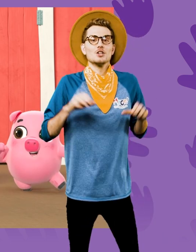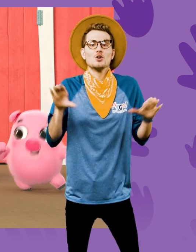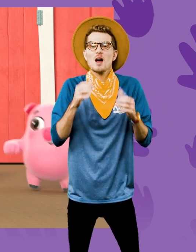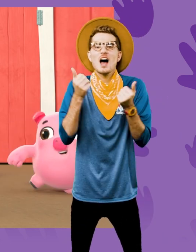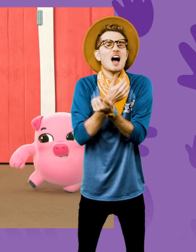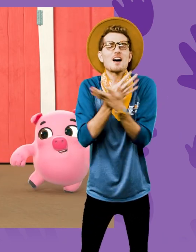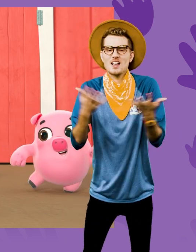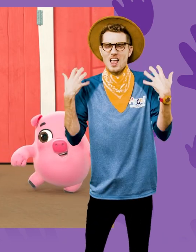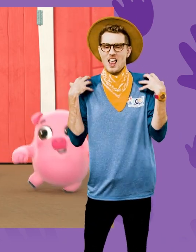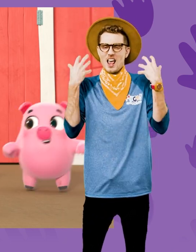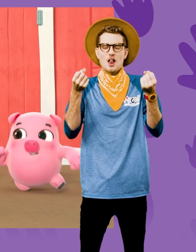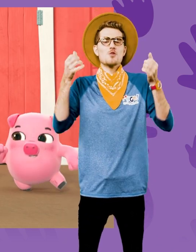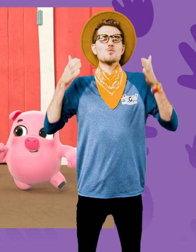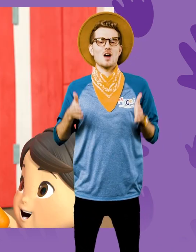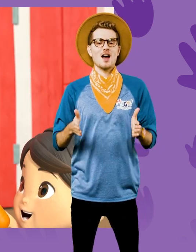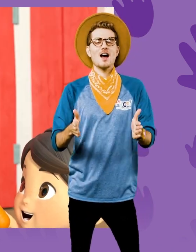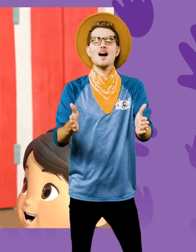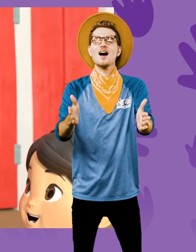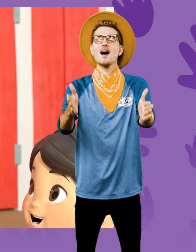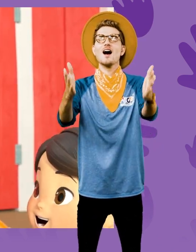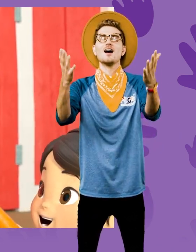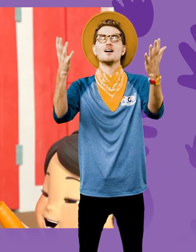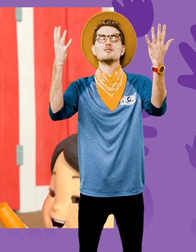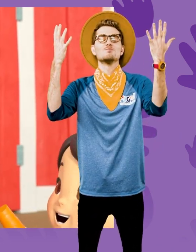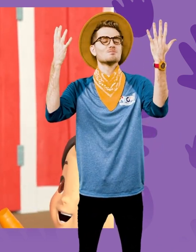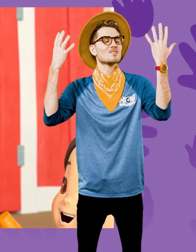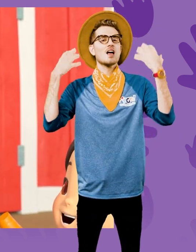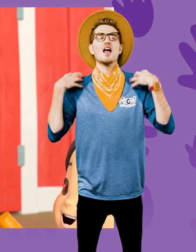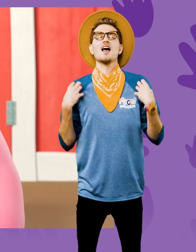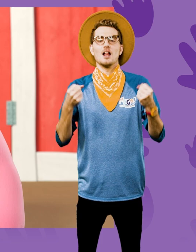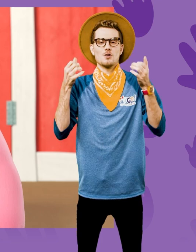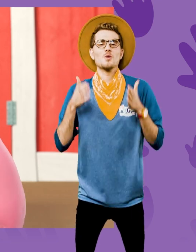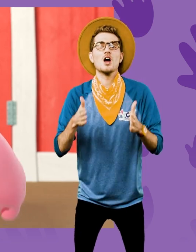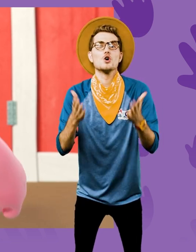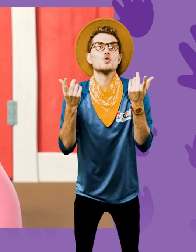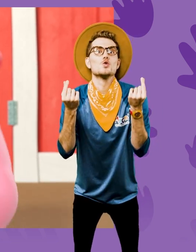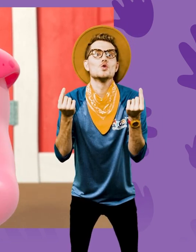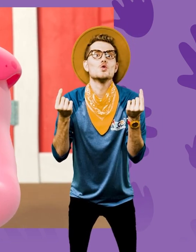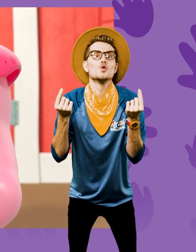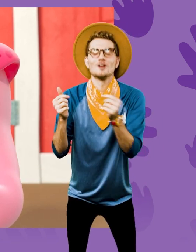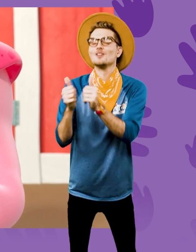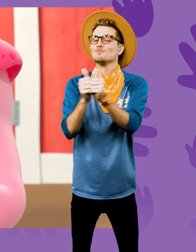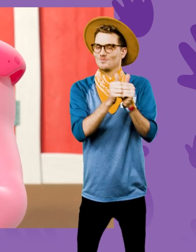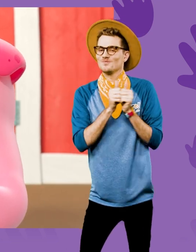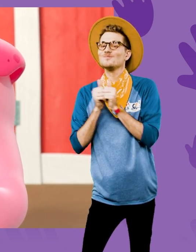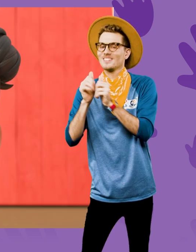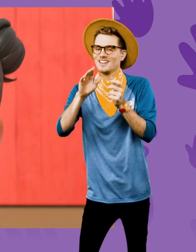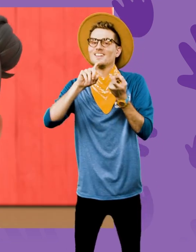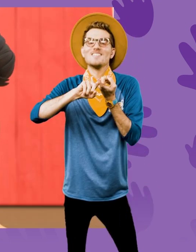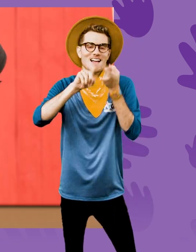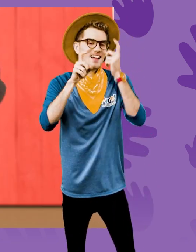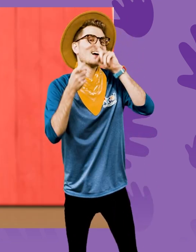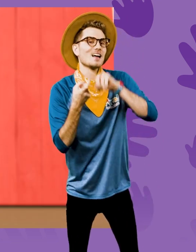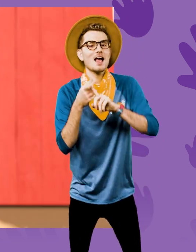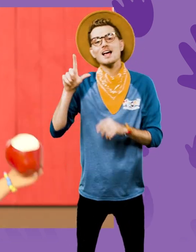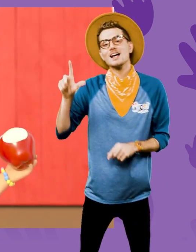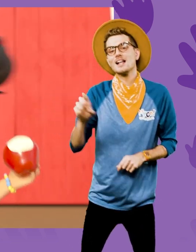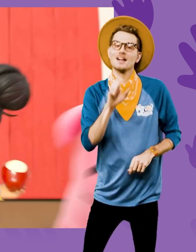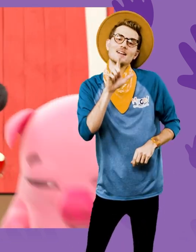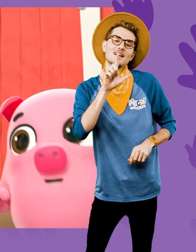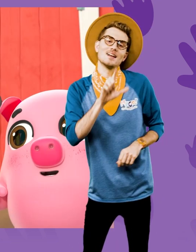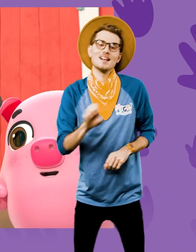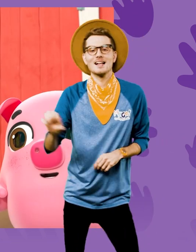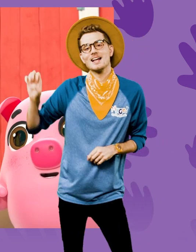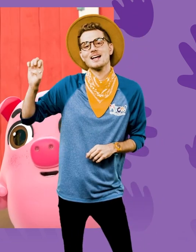do everything the healthy way. Healthy is the way to be with your